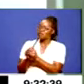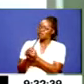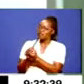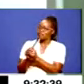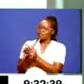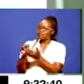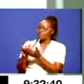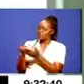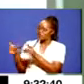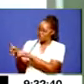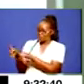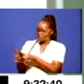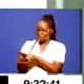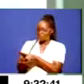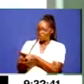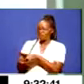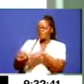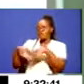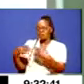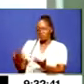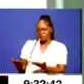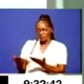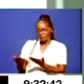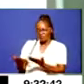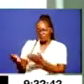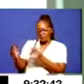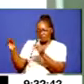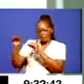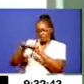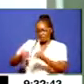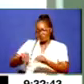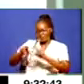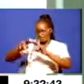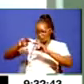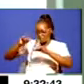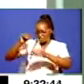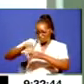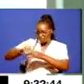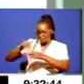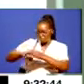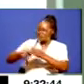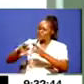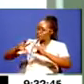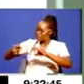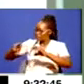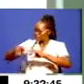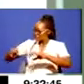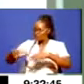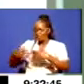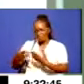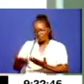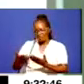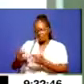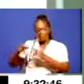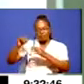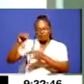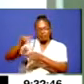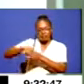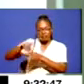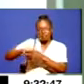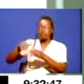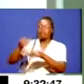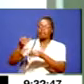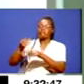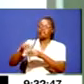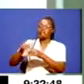more so, how much do we put in research? How much do we put in technology? And those are the